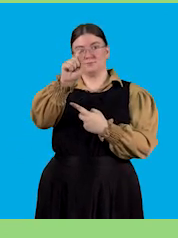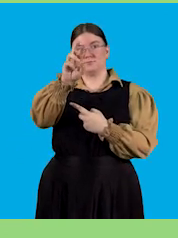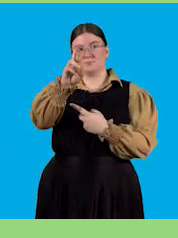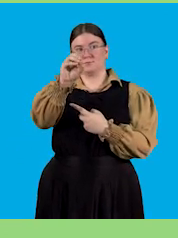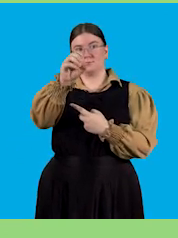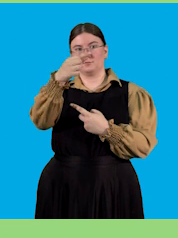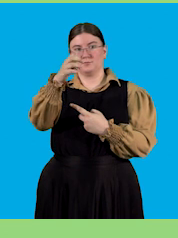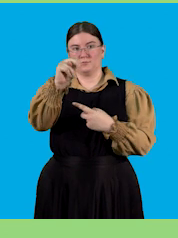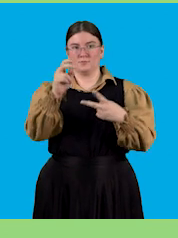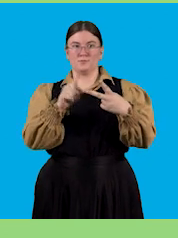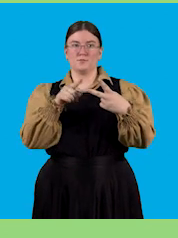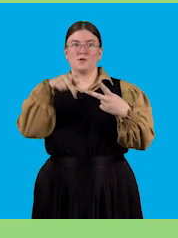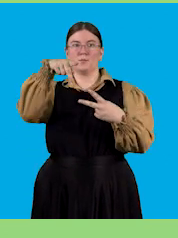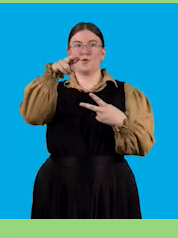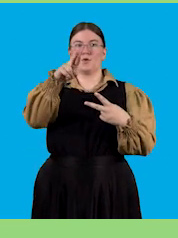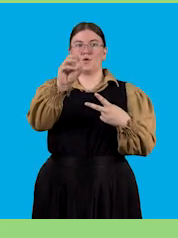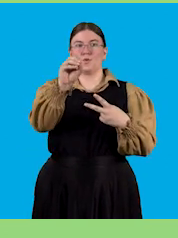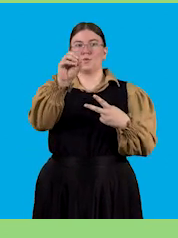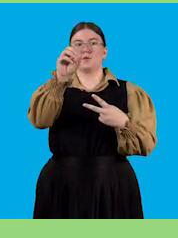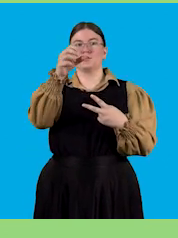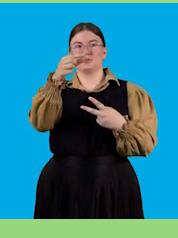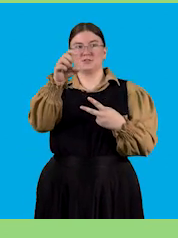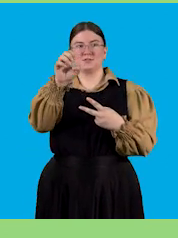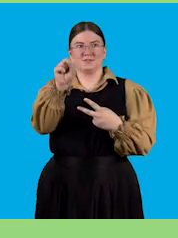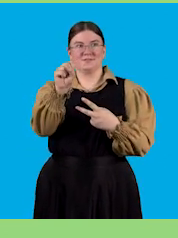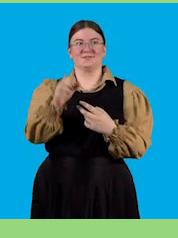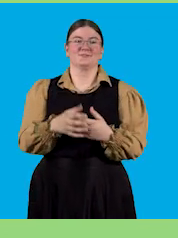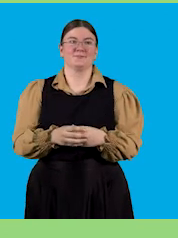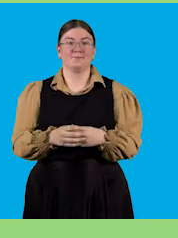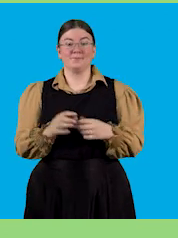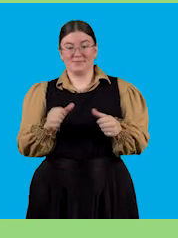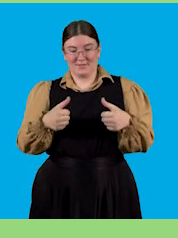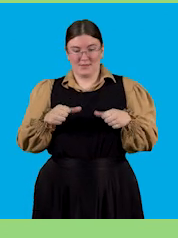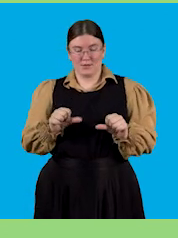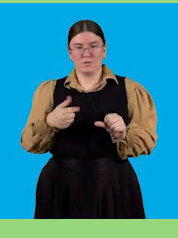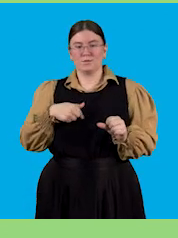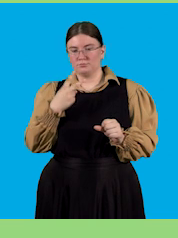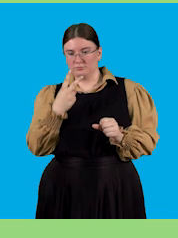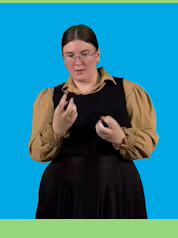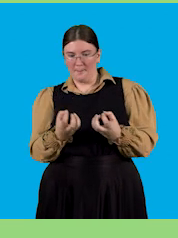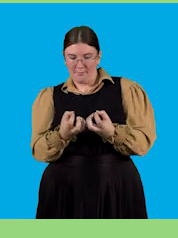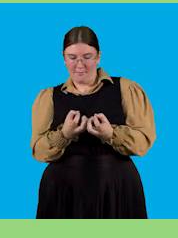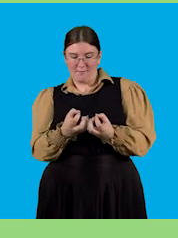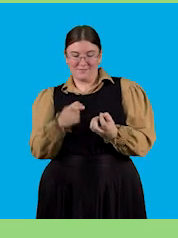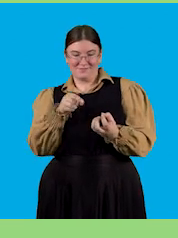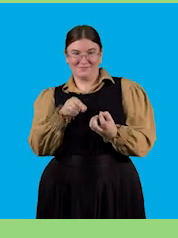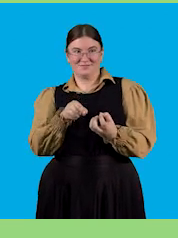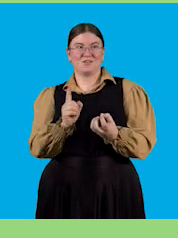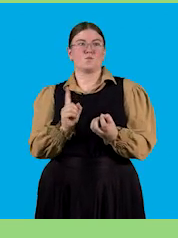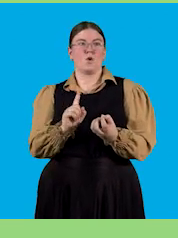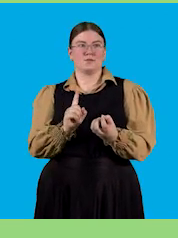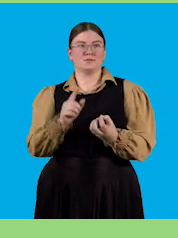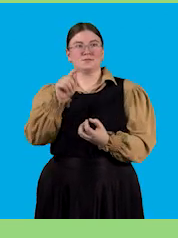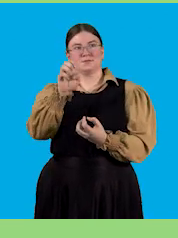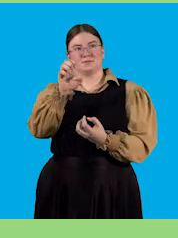the external sac of skin that encloses the male testes. We are going to look at what these